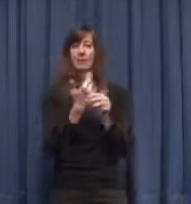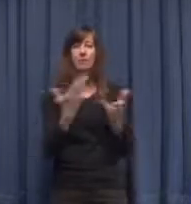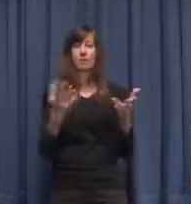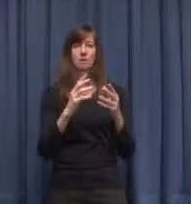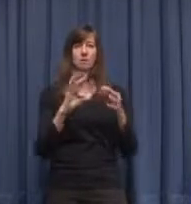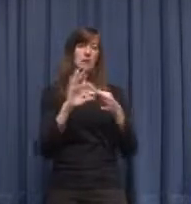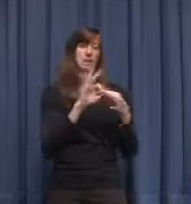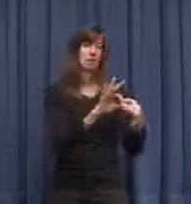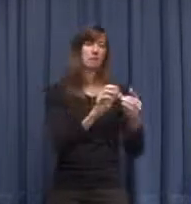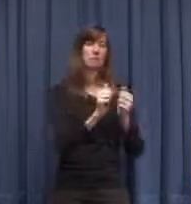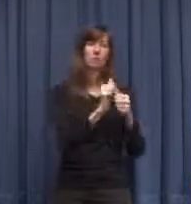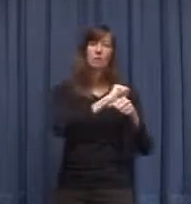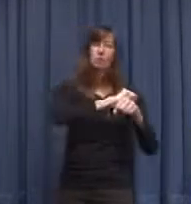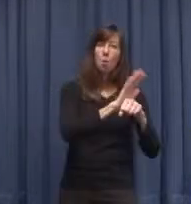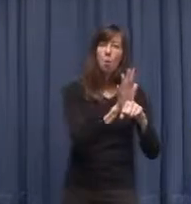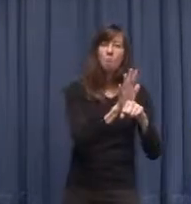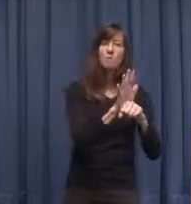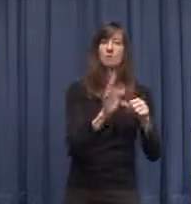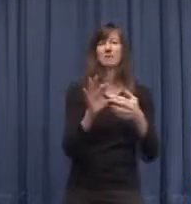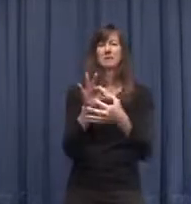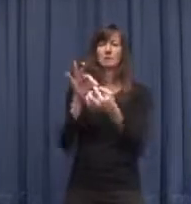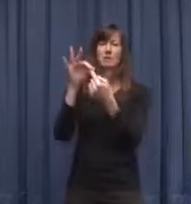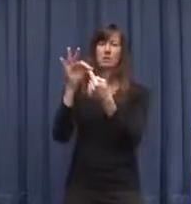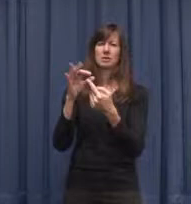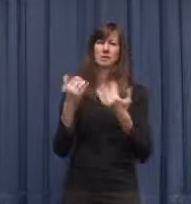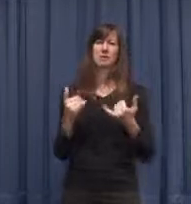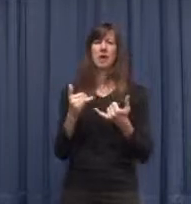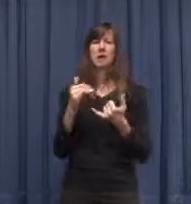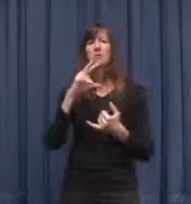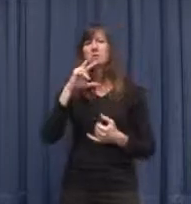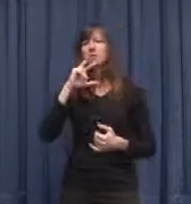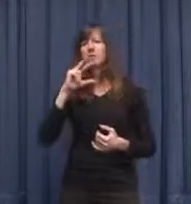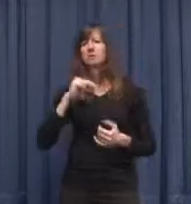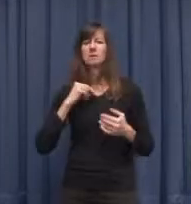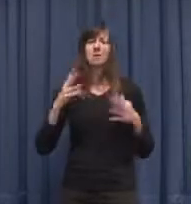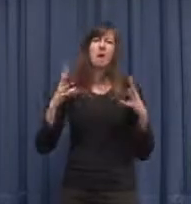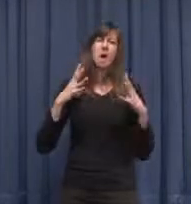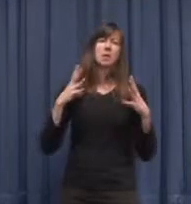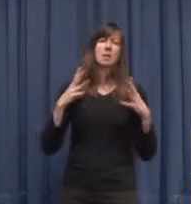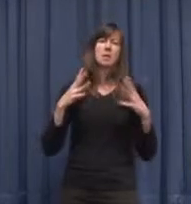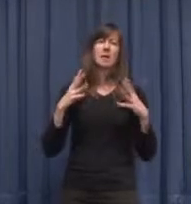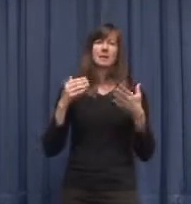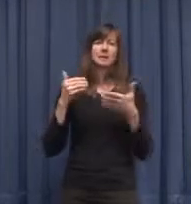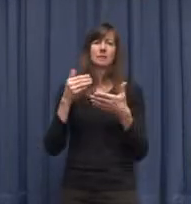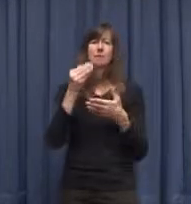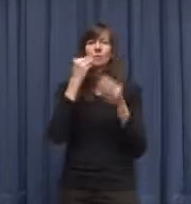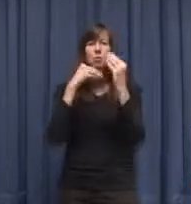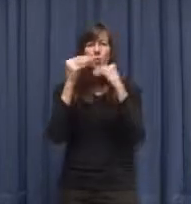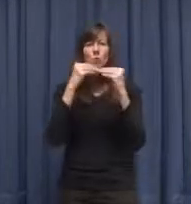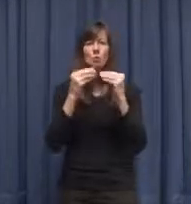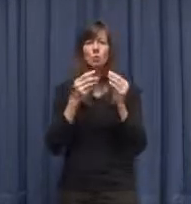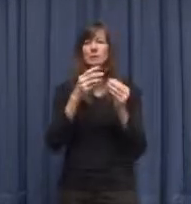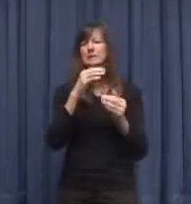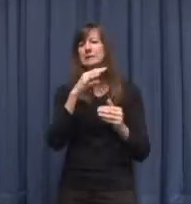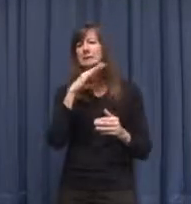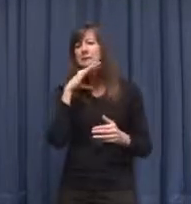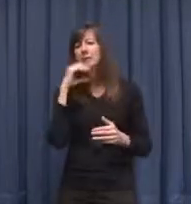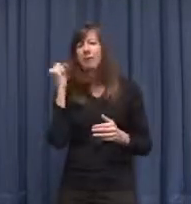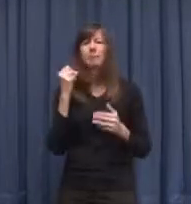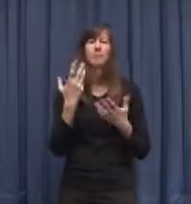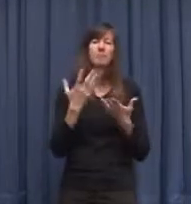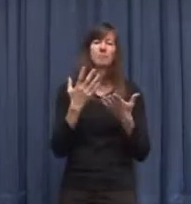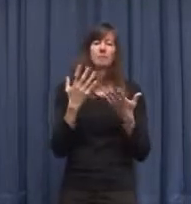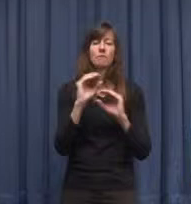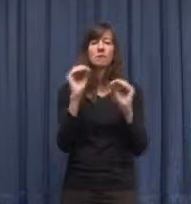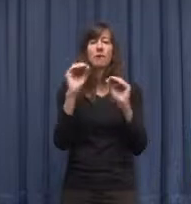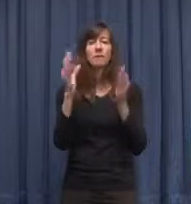needs, especially as we head into the holidays around food, a shelter, a warm place to be, please know that